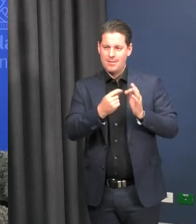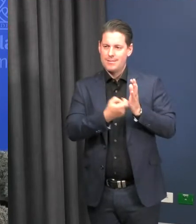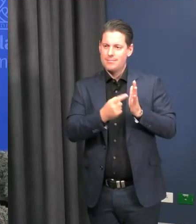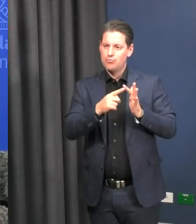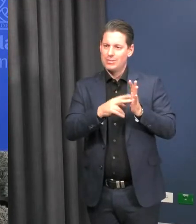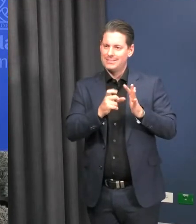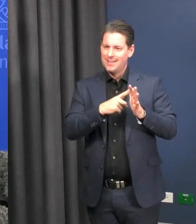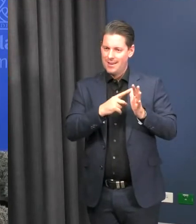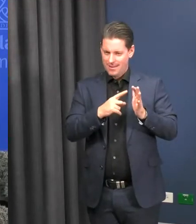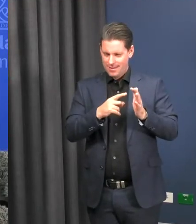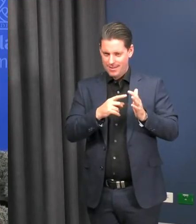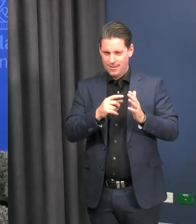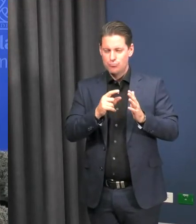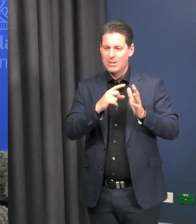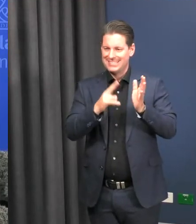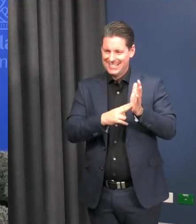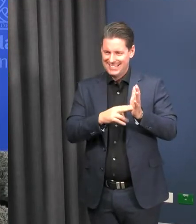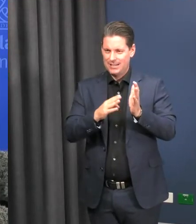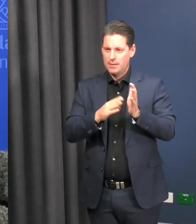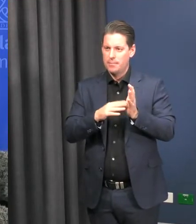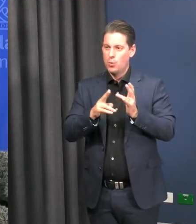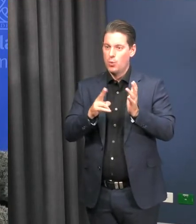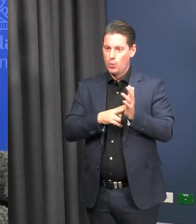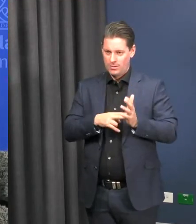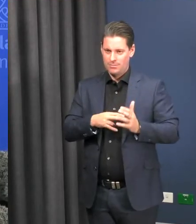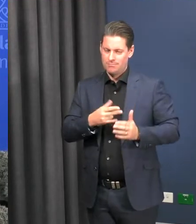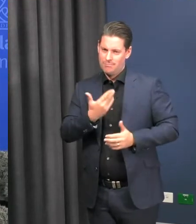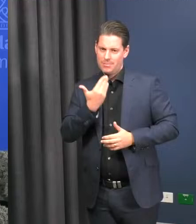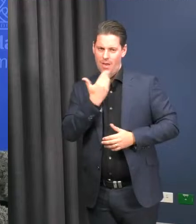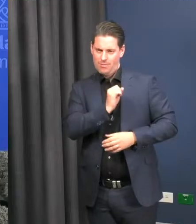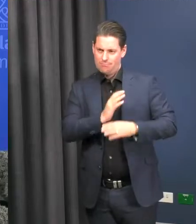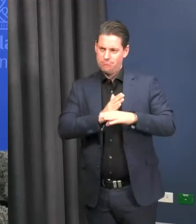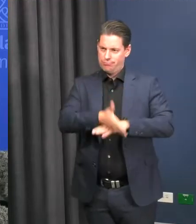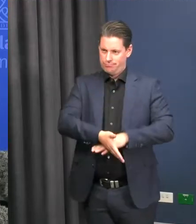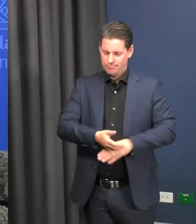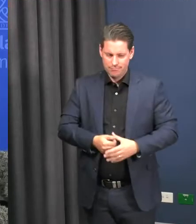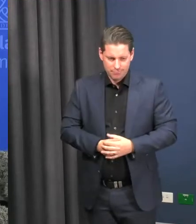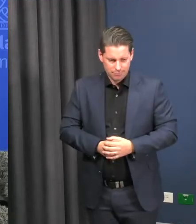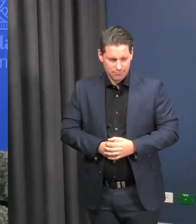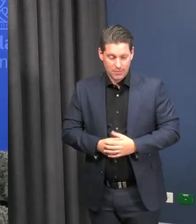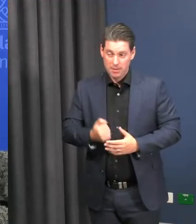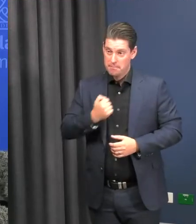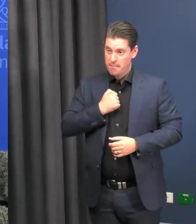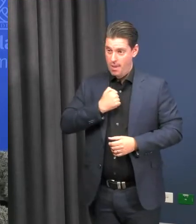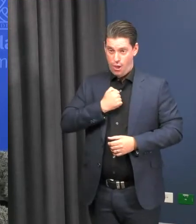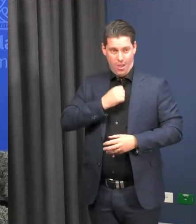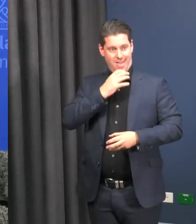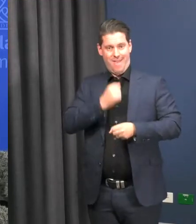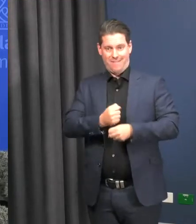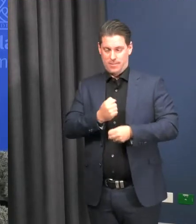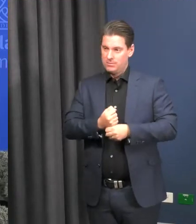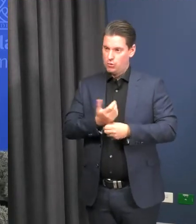for the work that he does through NEMA as well. My government is on the ground and will provide